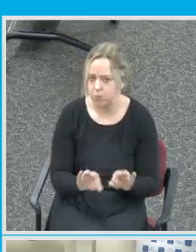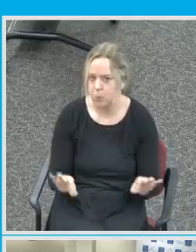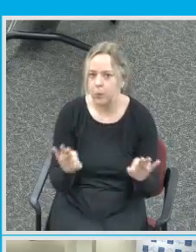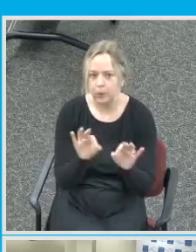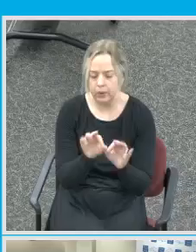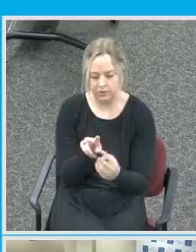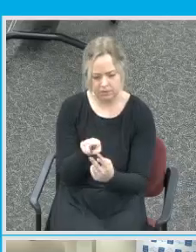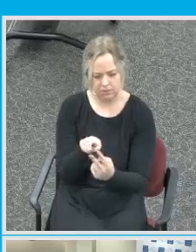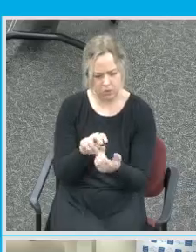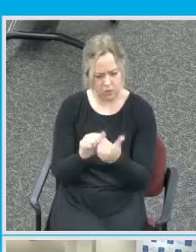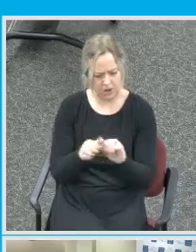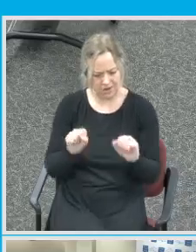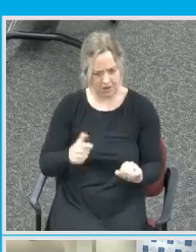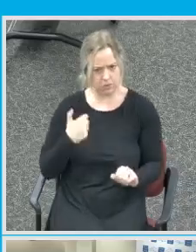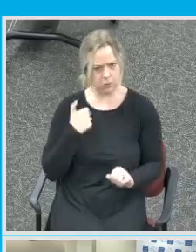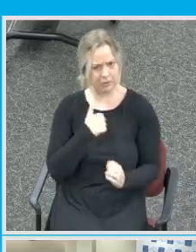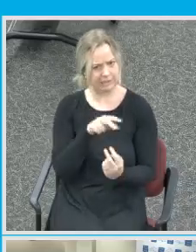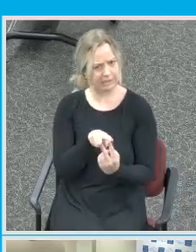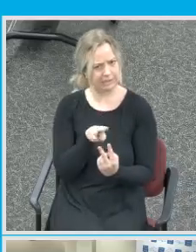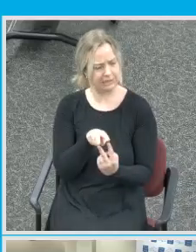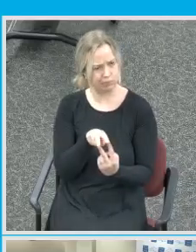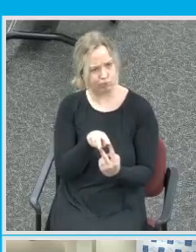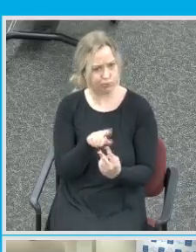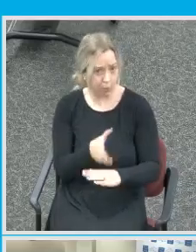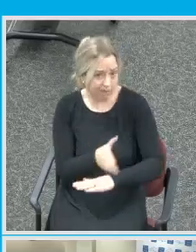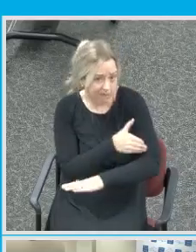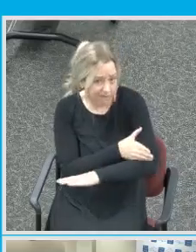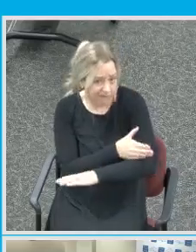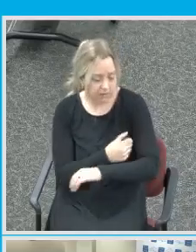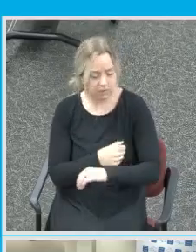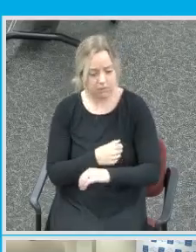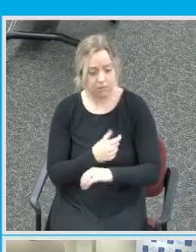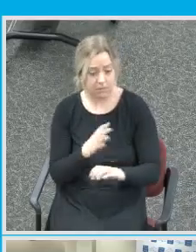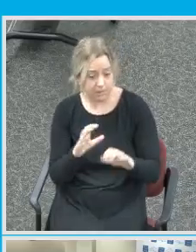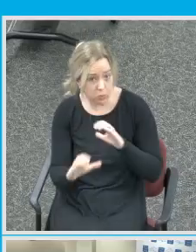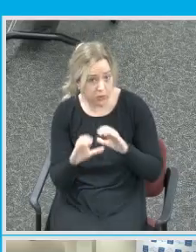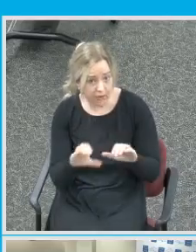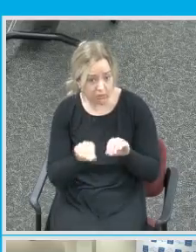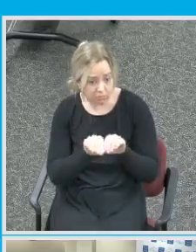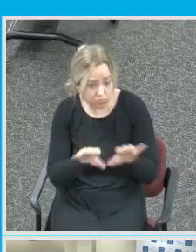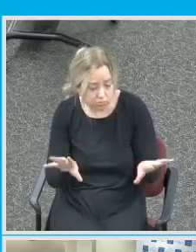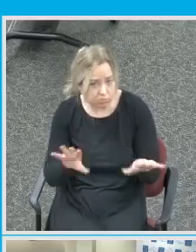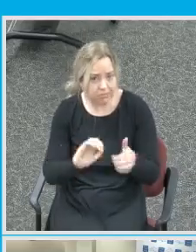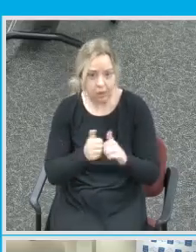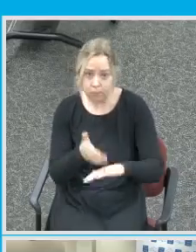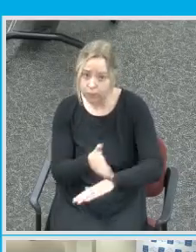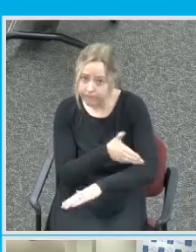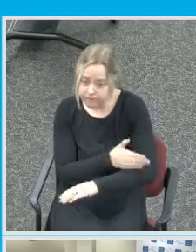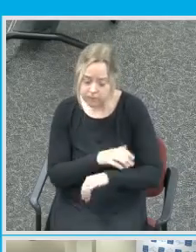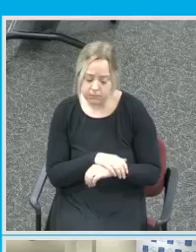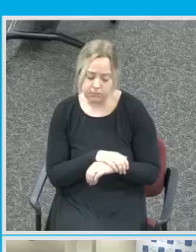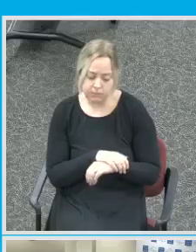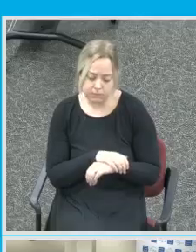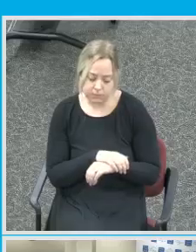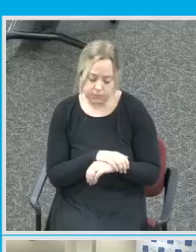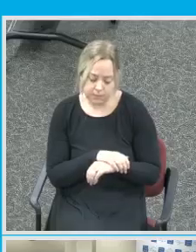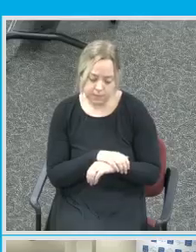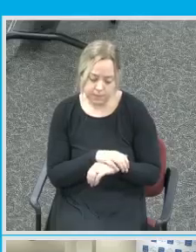what can we do in those areas to improve communications capability, and